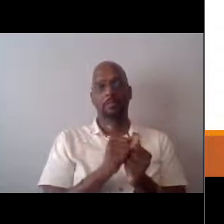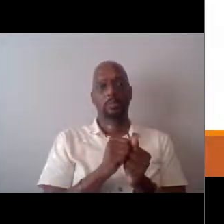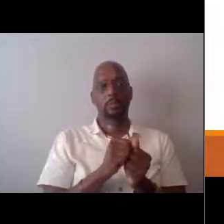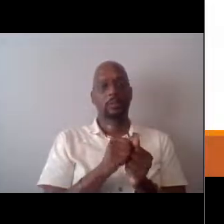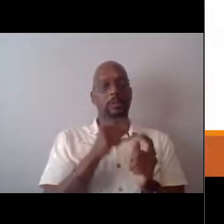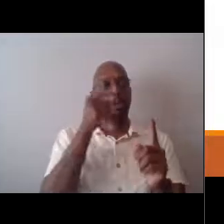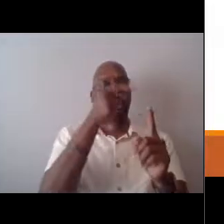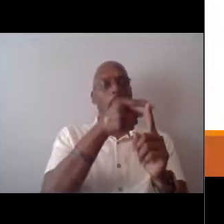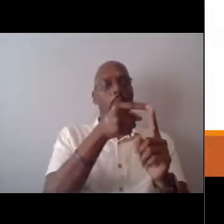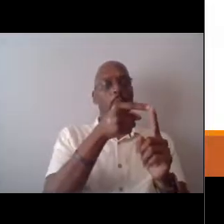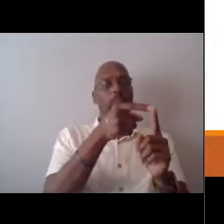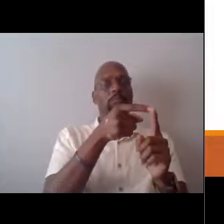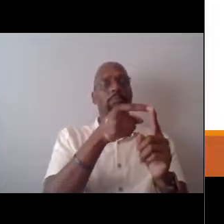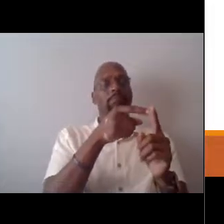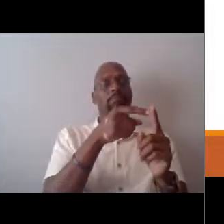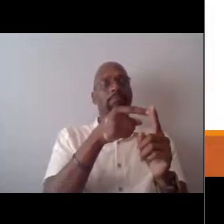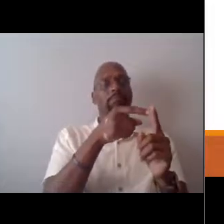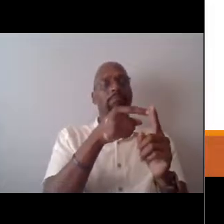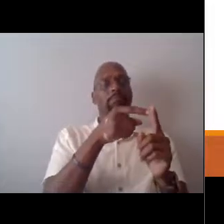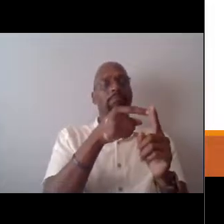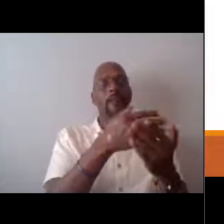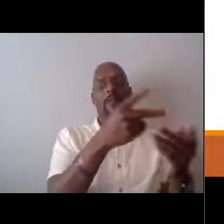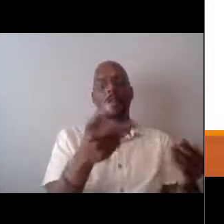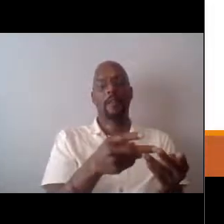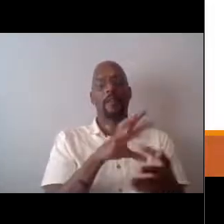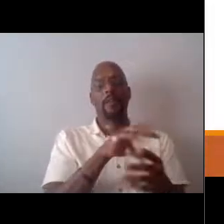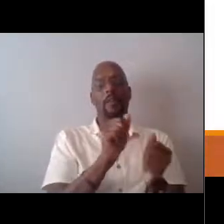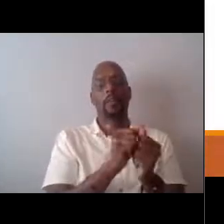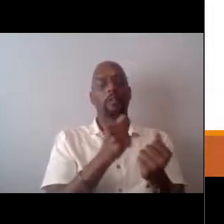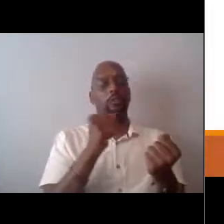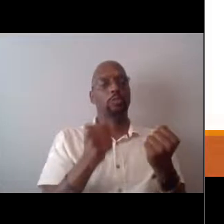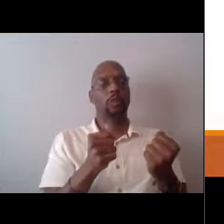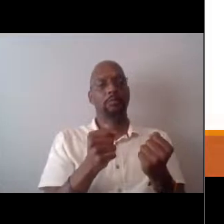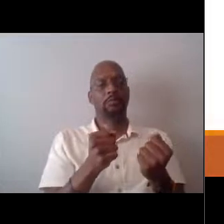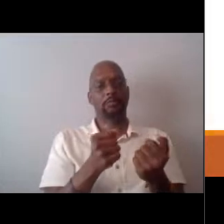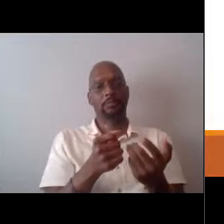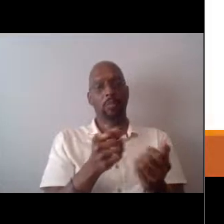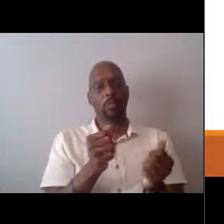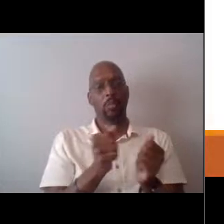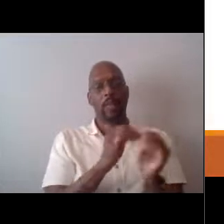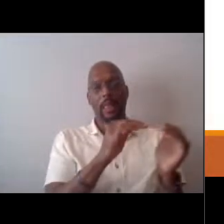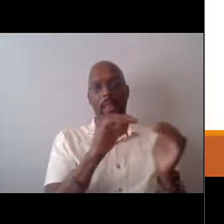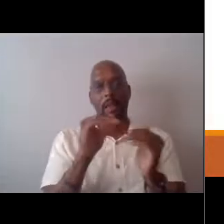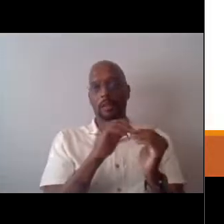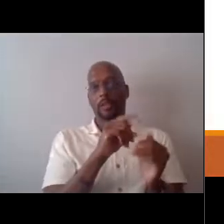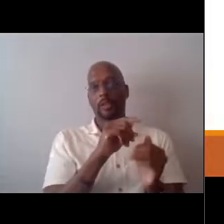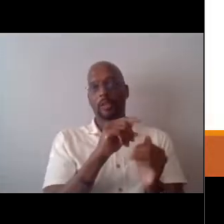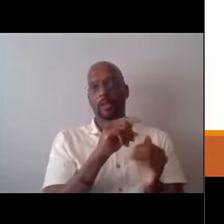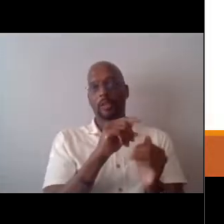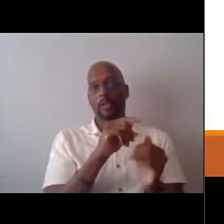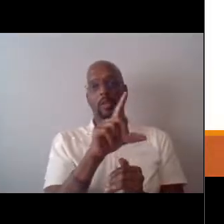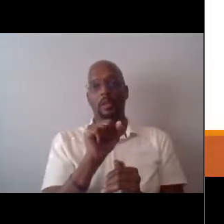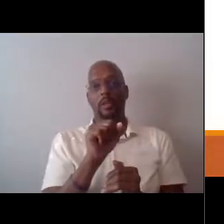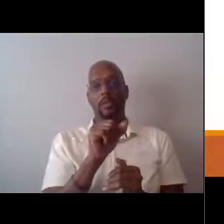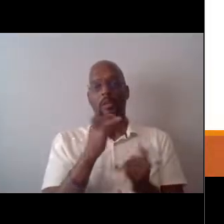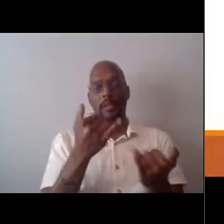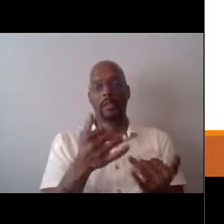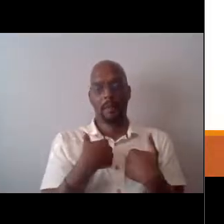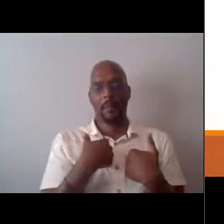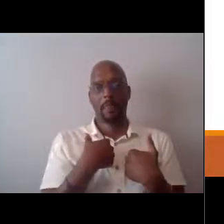this is truly unique amongst the various screening and equity tools that currently exist. So the way that